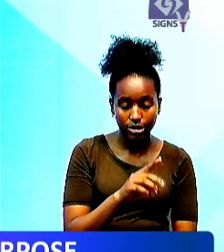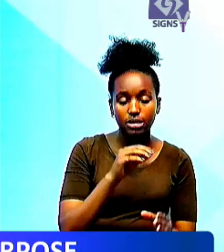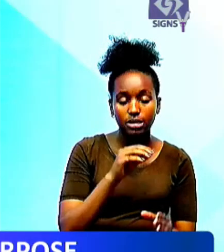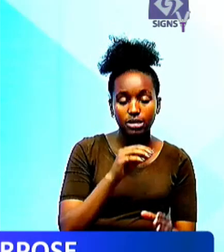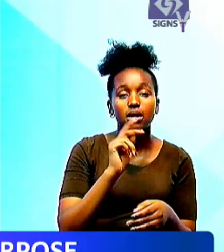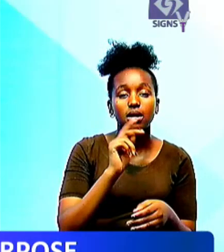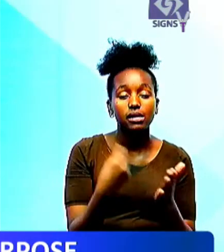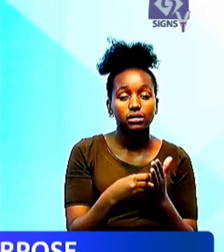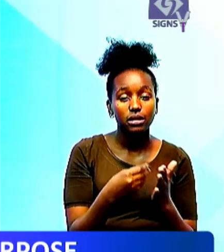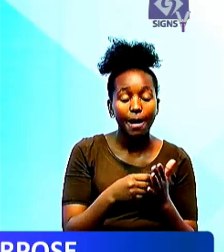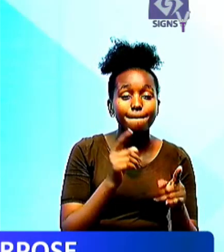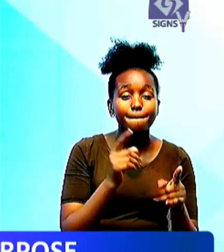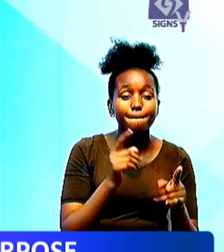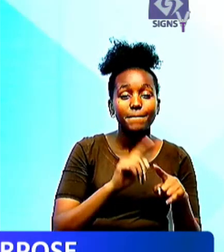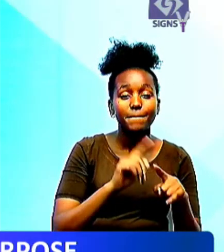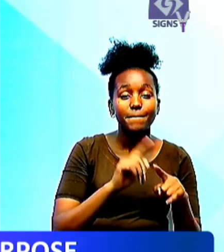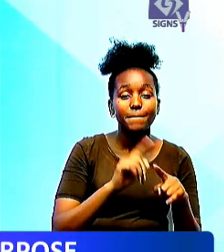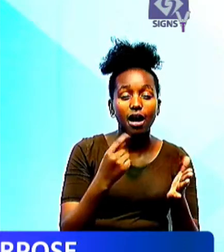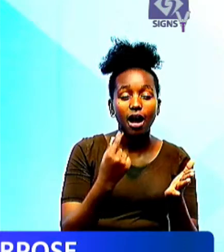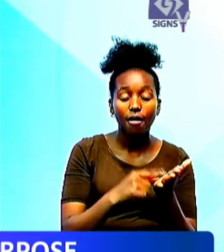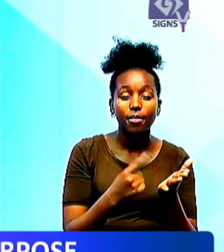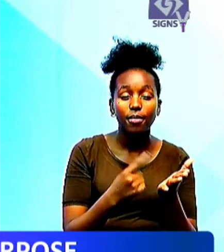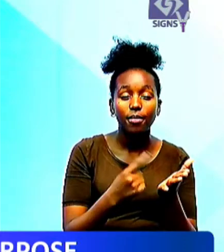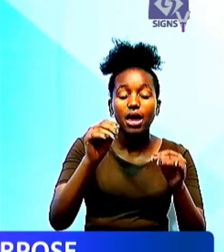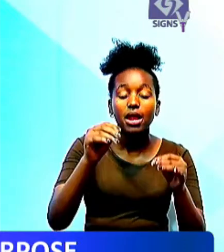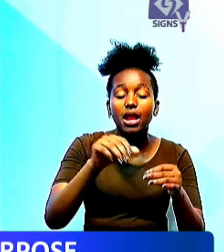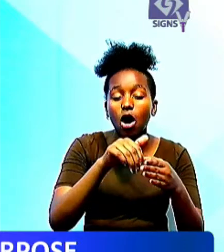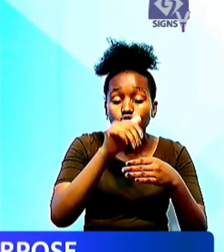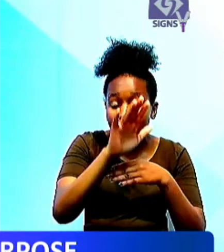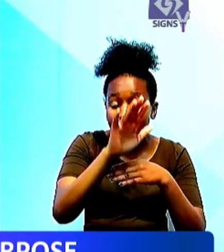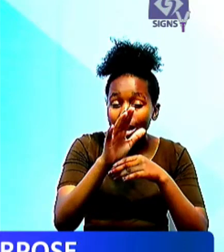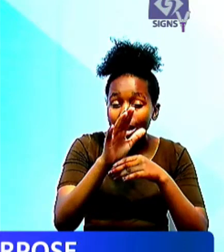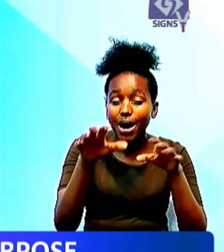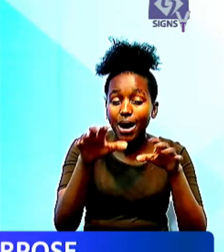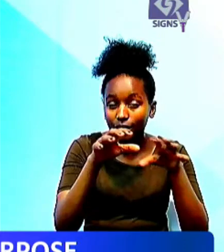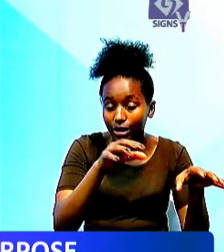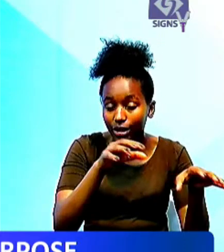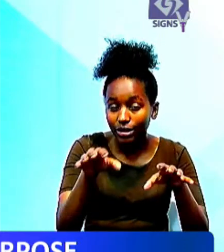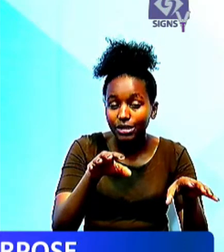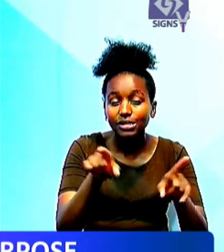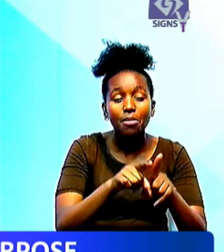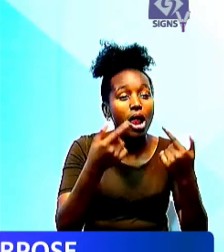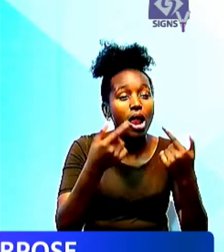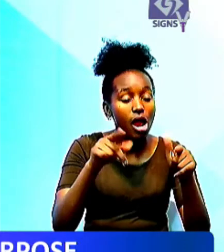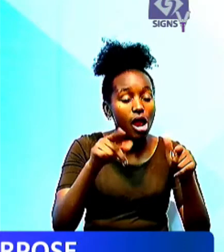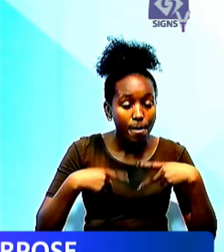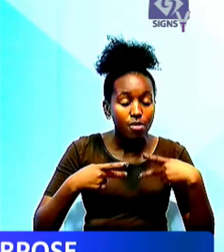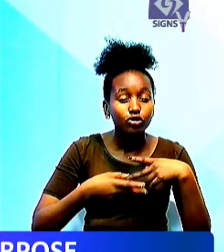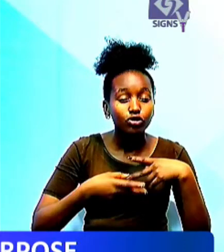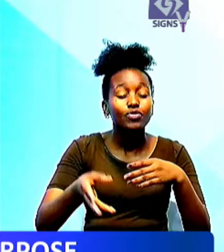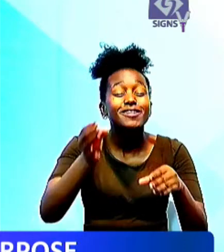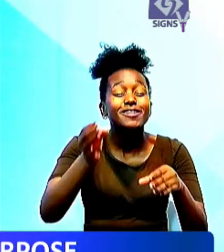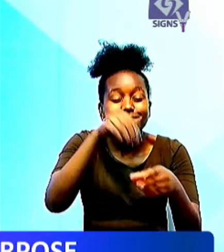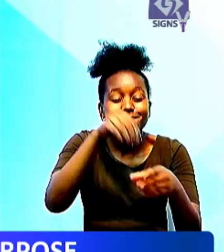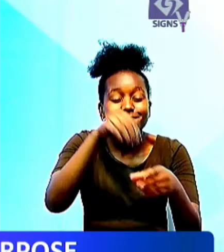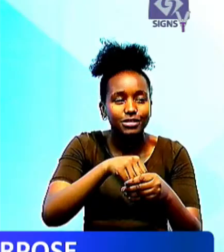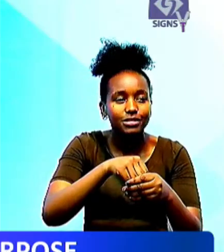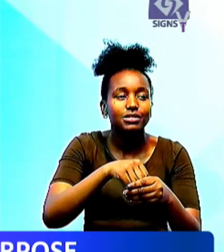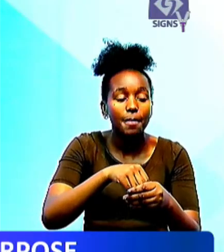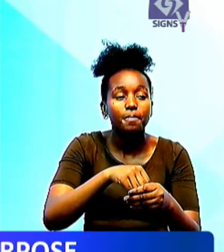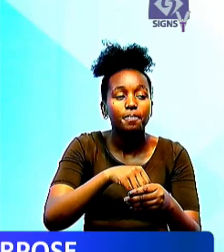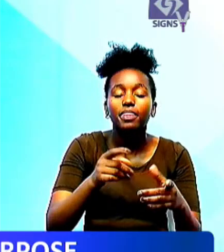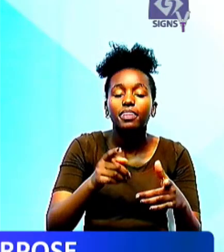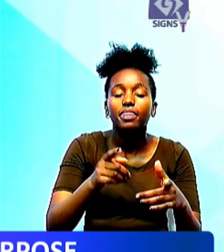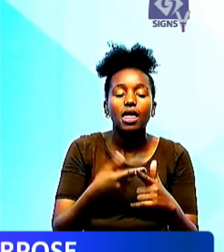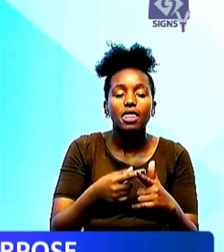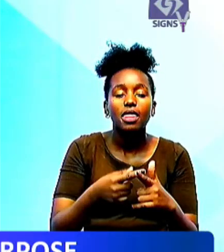foreign market, issue the same bond in a foreign market, denominated in a different currency. Mostly of that, and